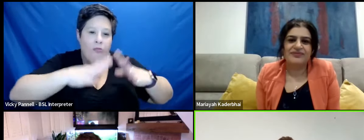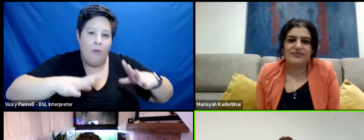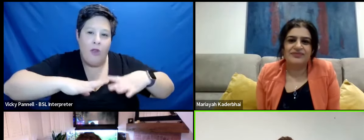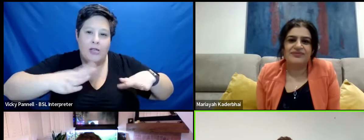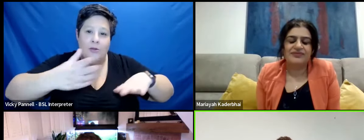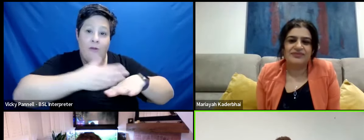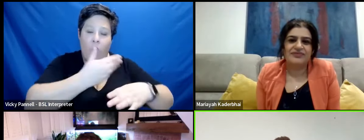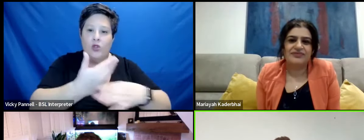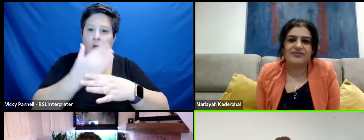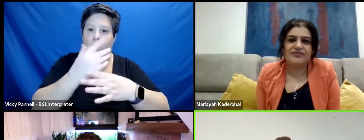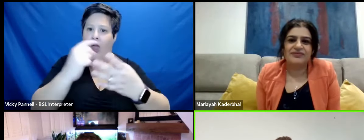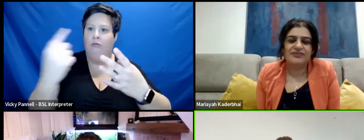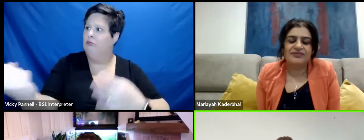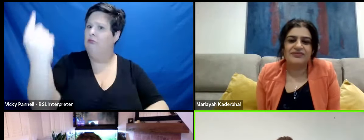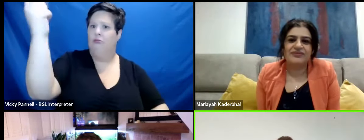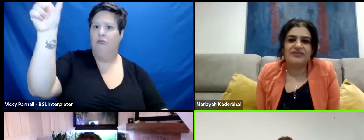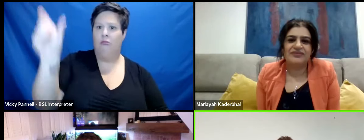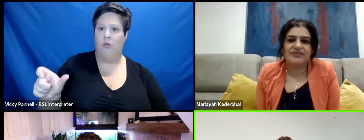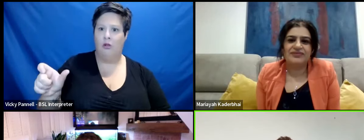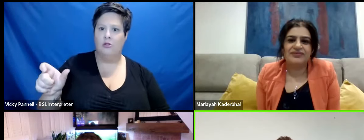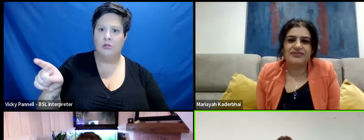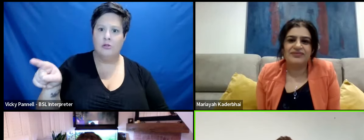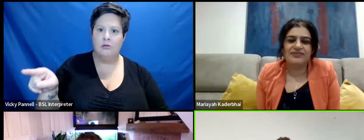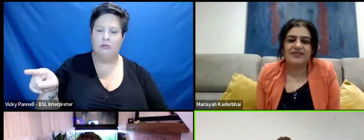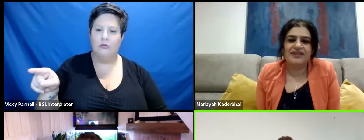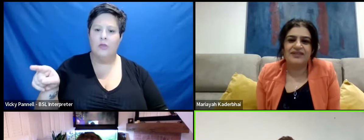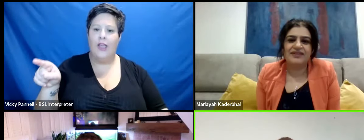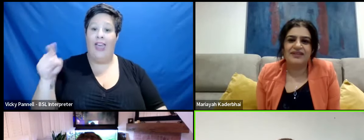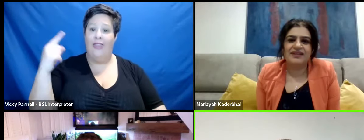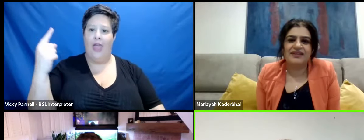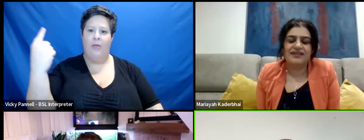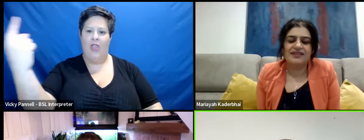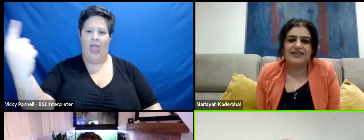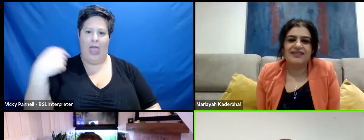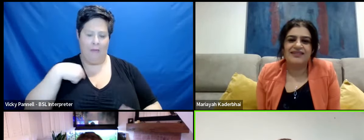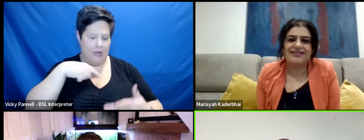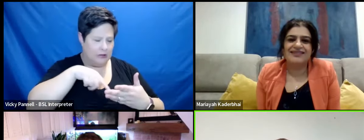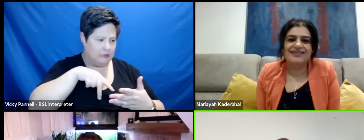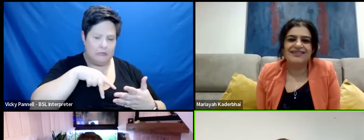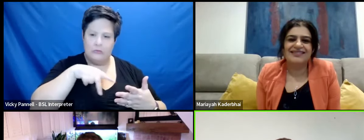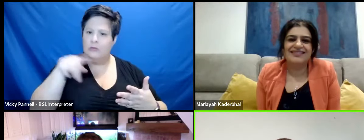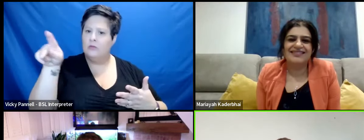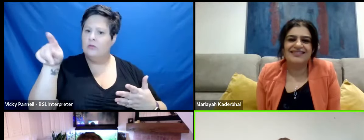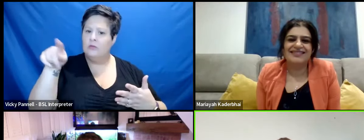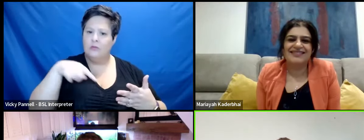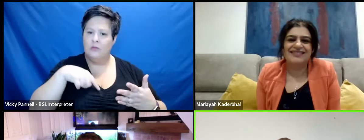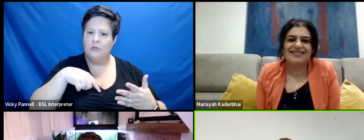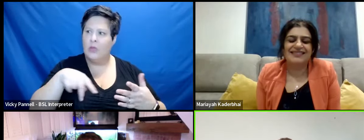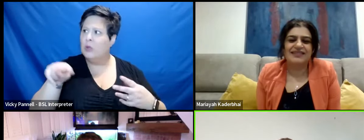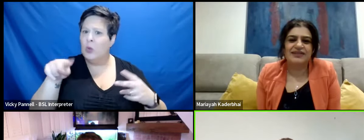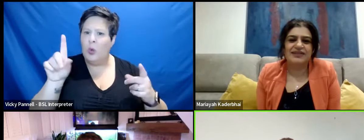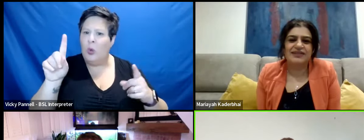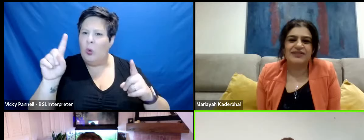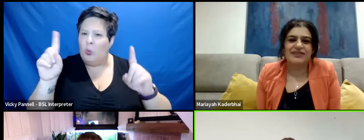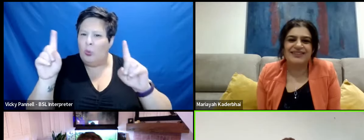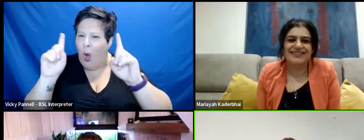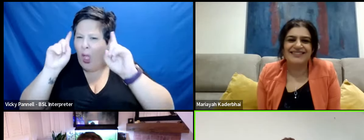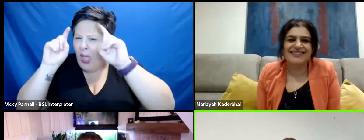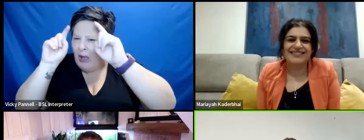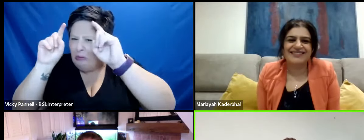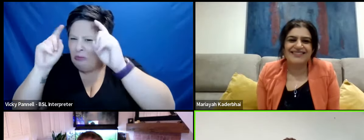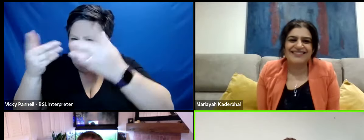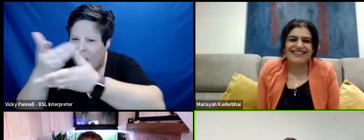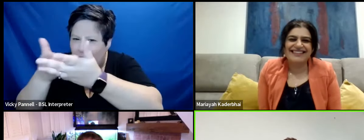the job. And then suddenly there was this other person who was going to be required. And, you know, they'd be over there and I'd be doing this and sort of going, what are they cooking up between them?